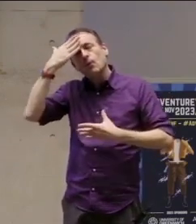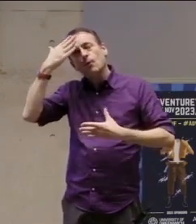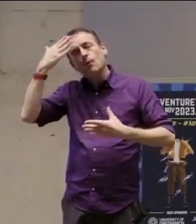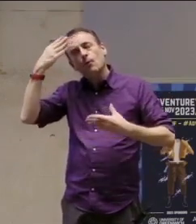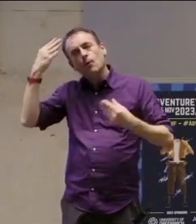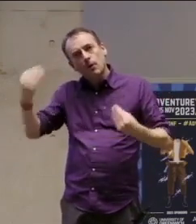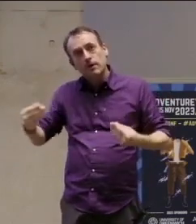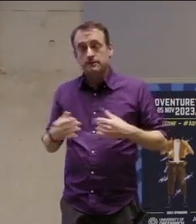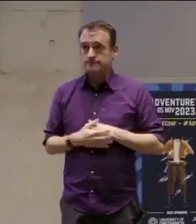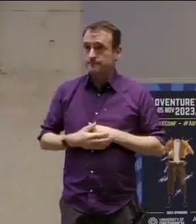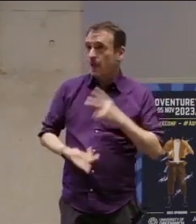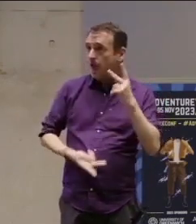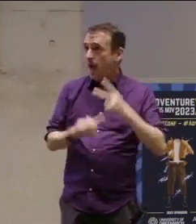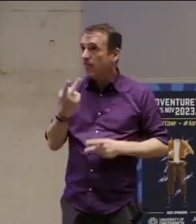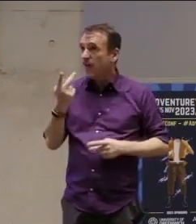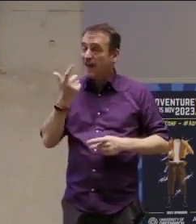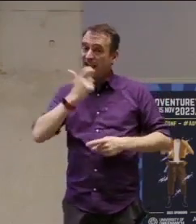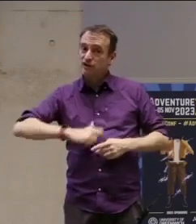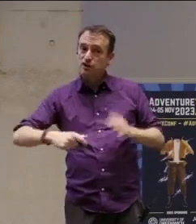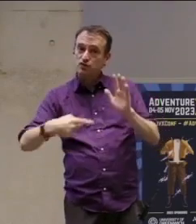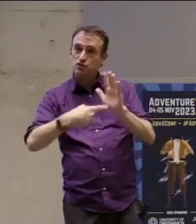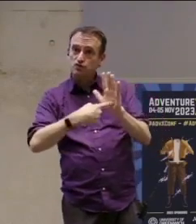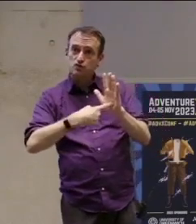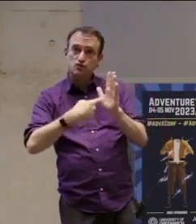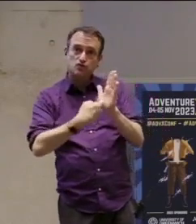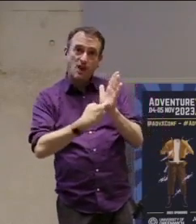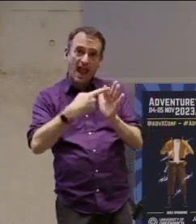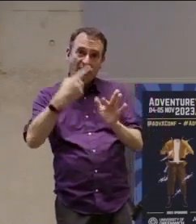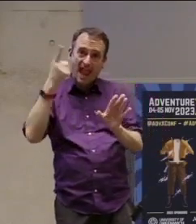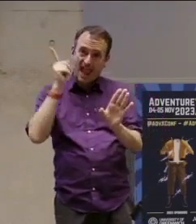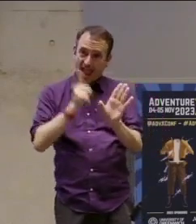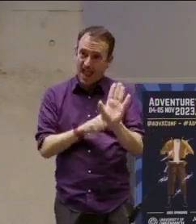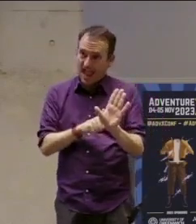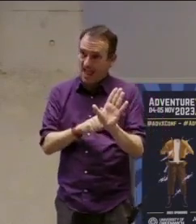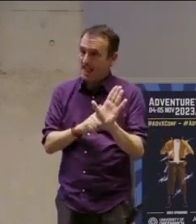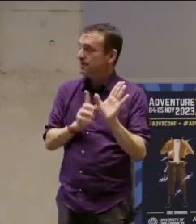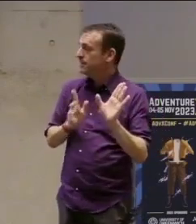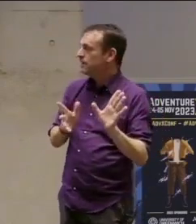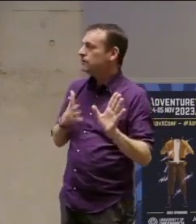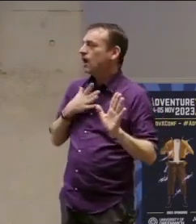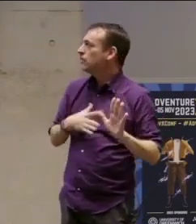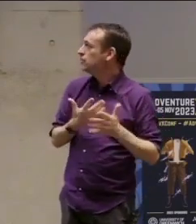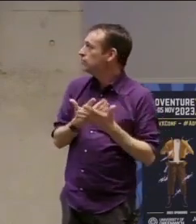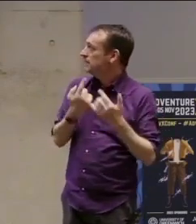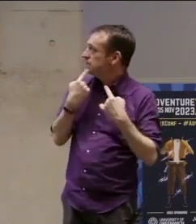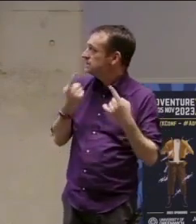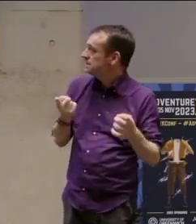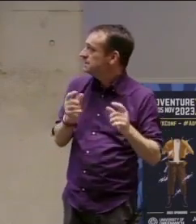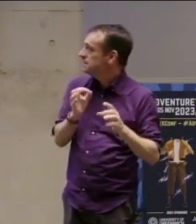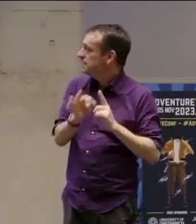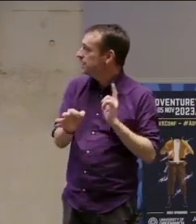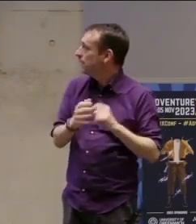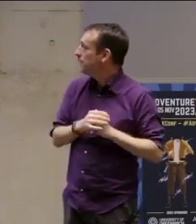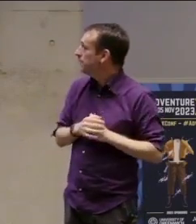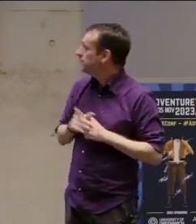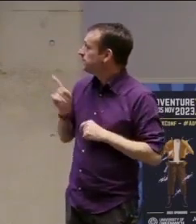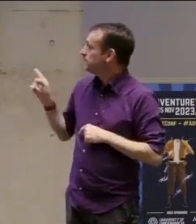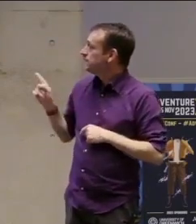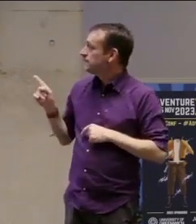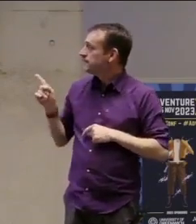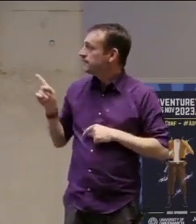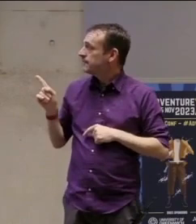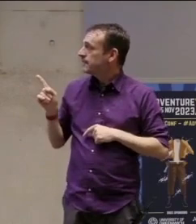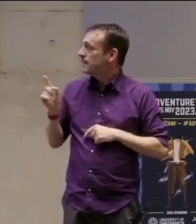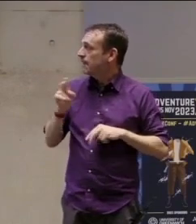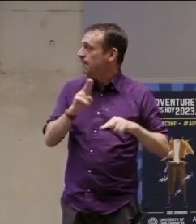Trey, I'll say the main characters' names, but again, I can't go too much into detail. So the one in the green jacket, that's Fiona, that's the main character.